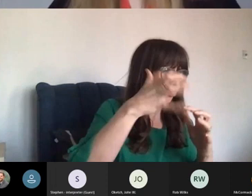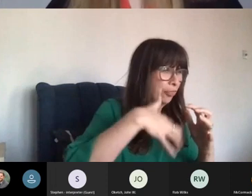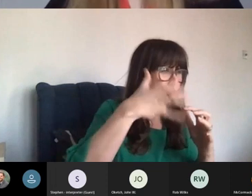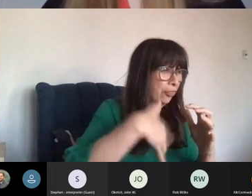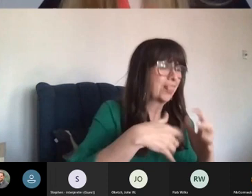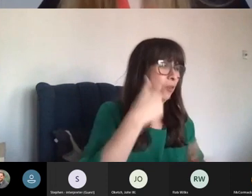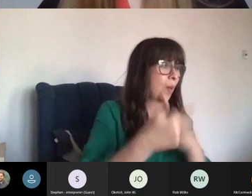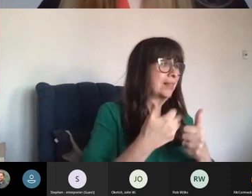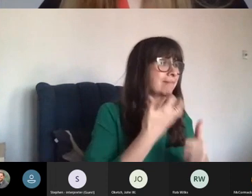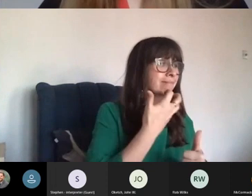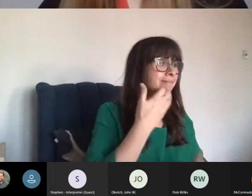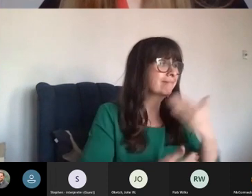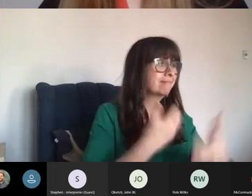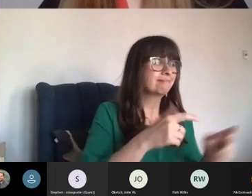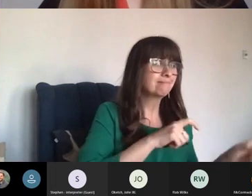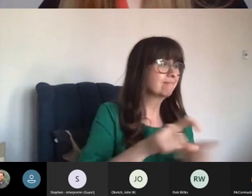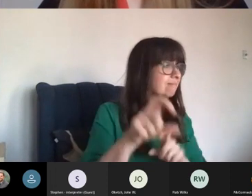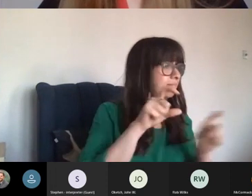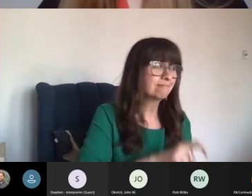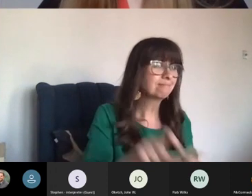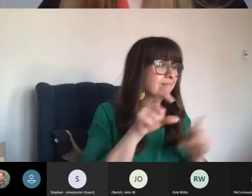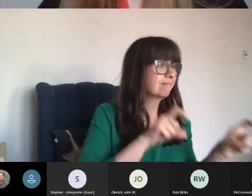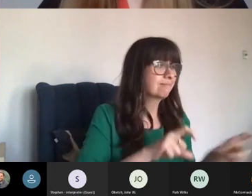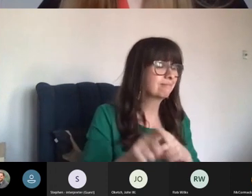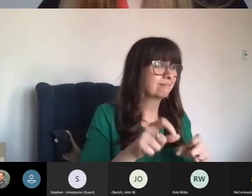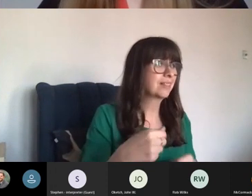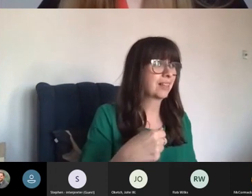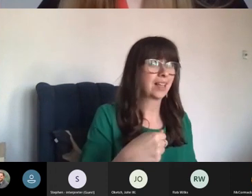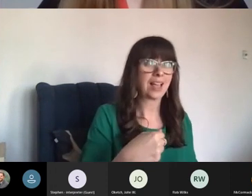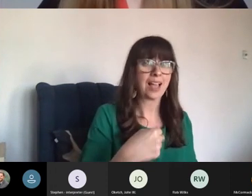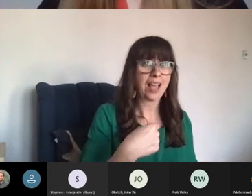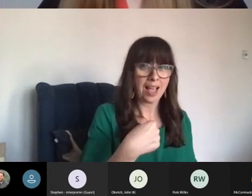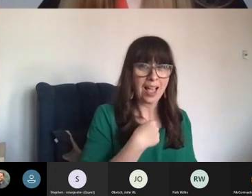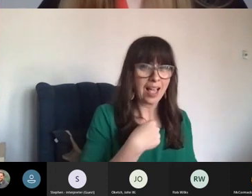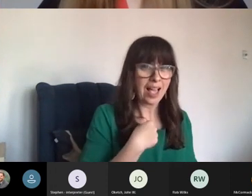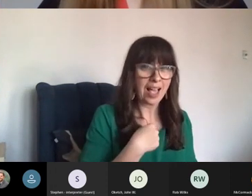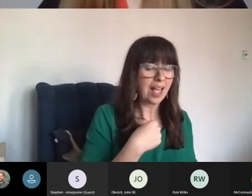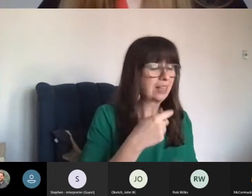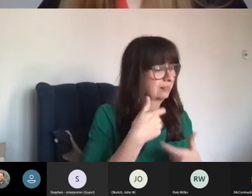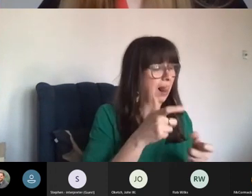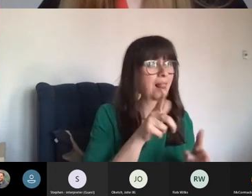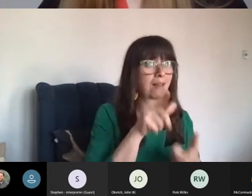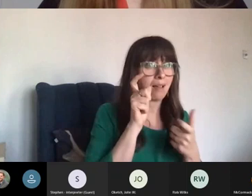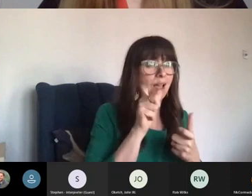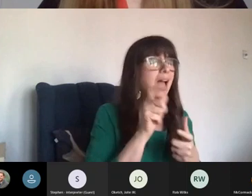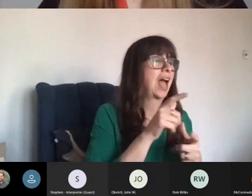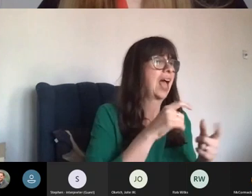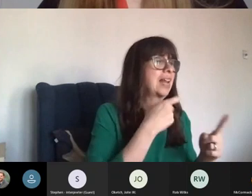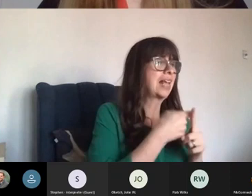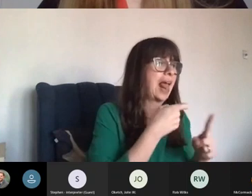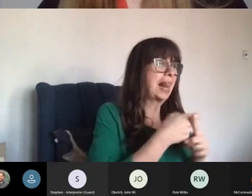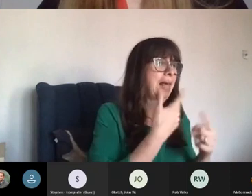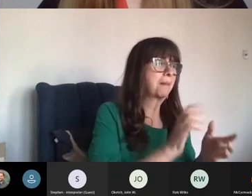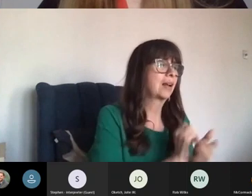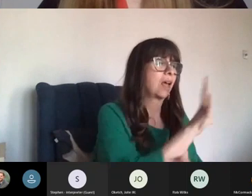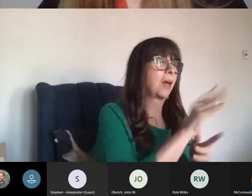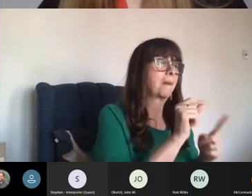and things. Didn't affect my understanding for sure, and Kelly shared a PDF of your slides anyway,